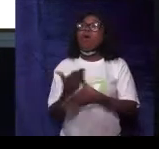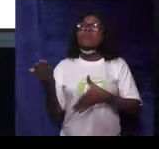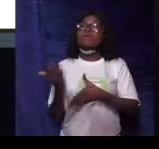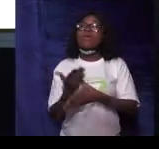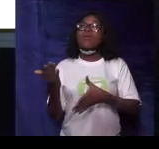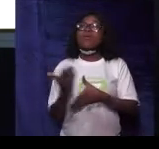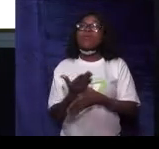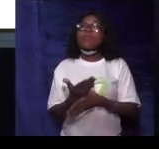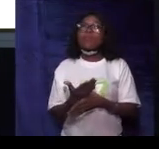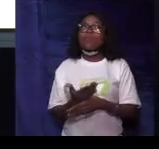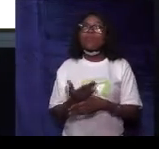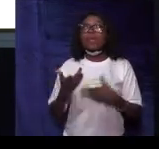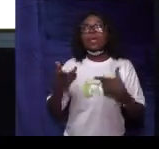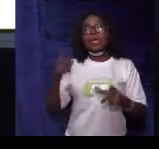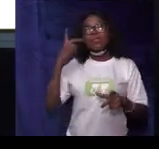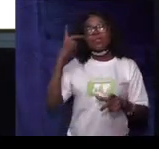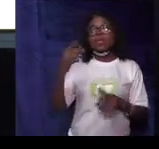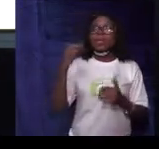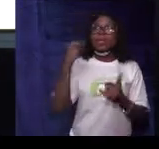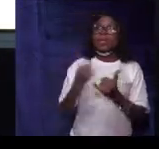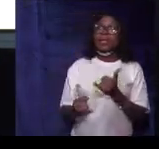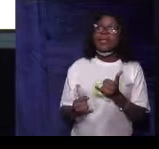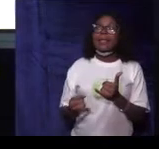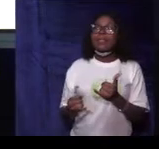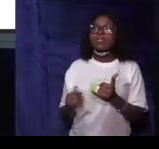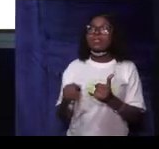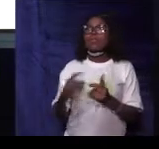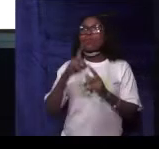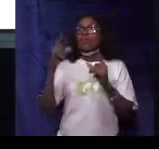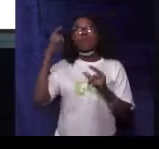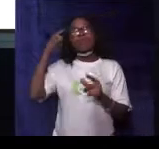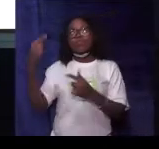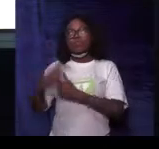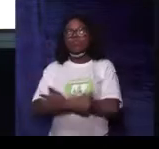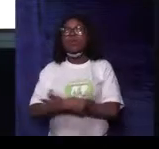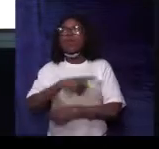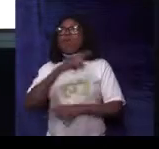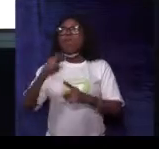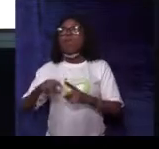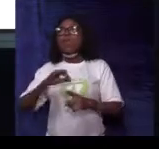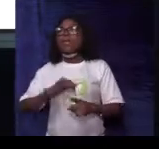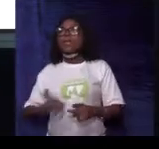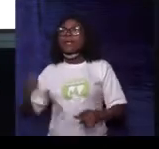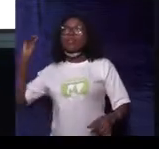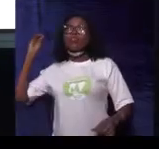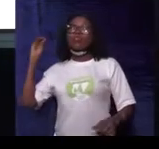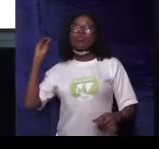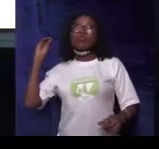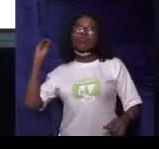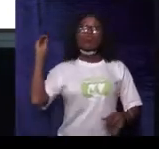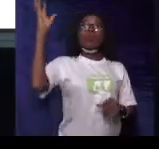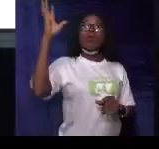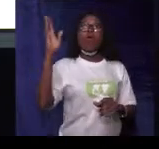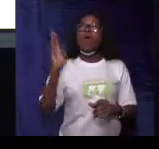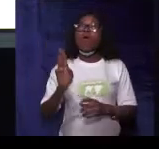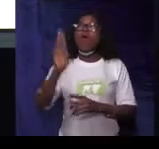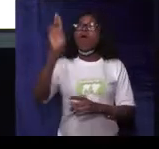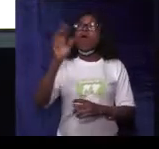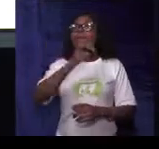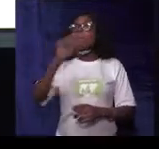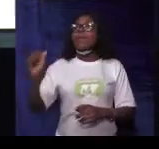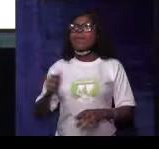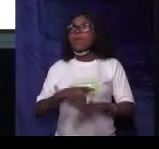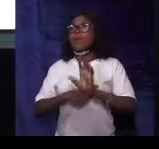is obstacle. Now let's look at the last question for today. When I throw up a